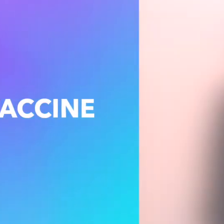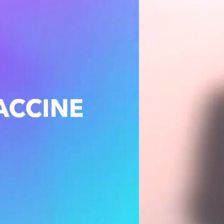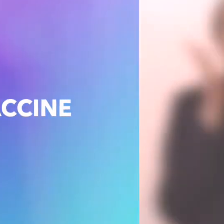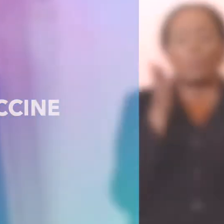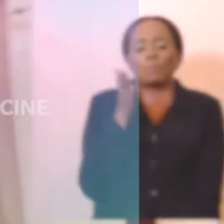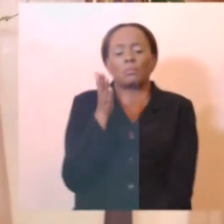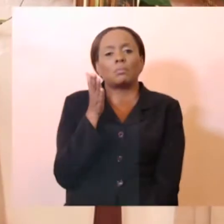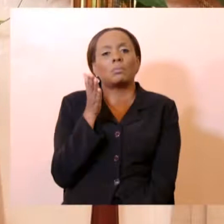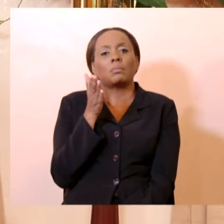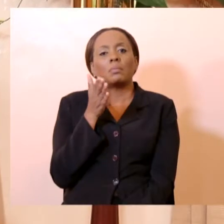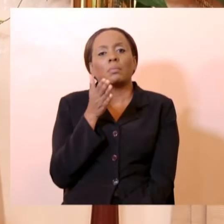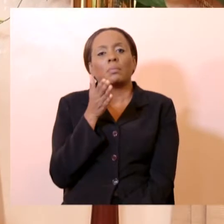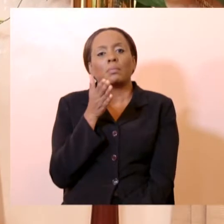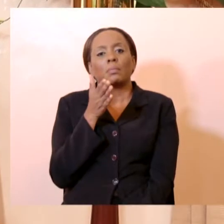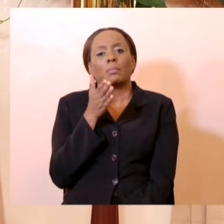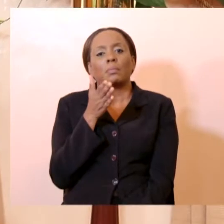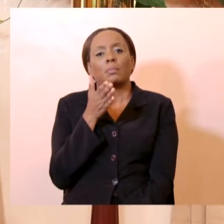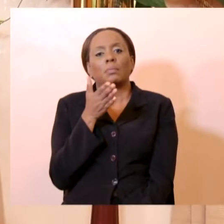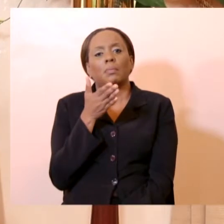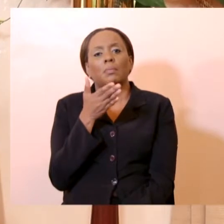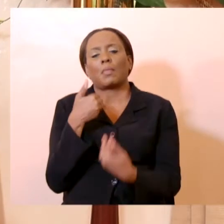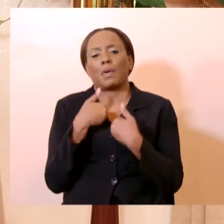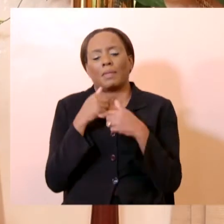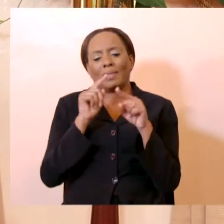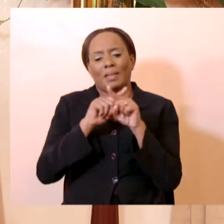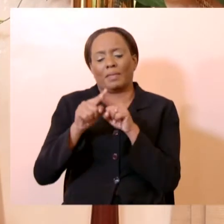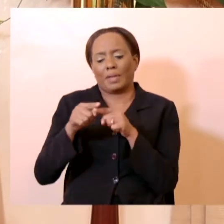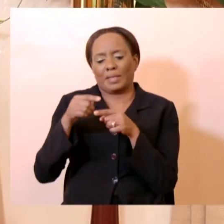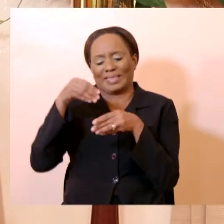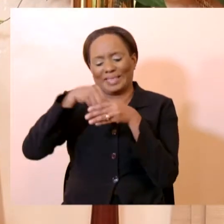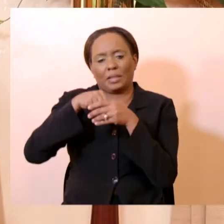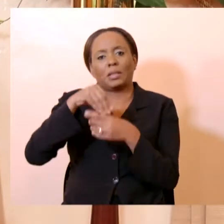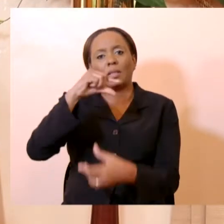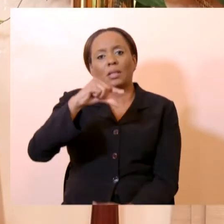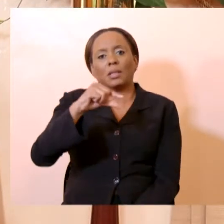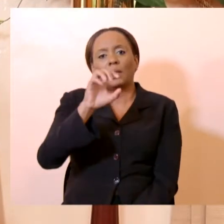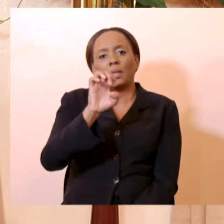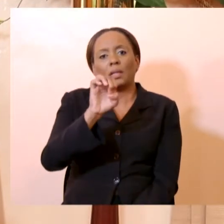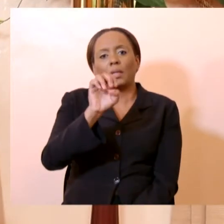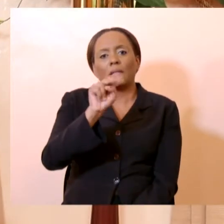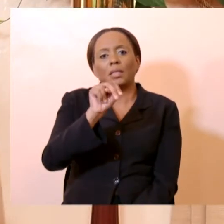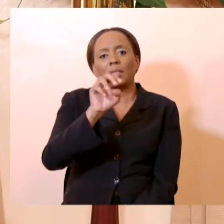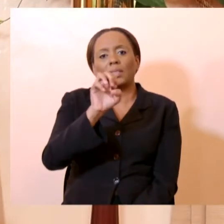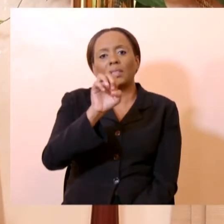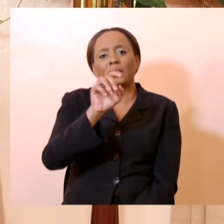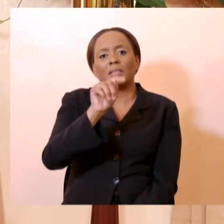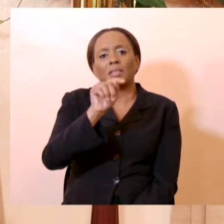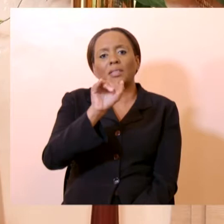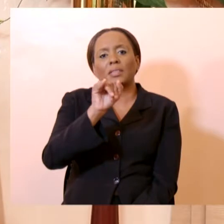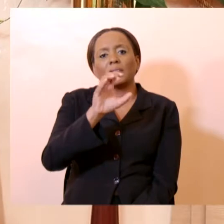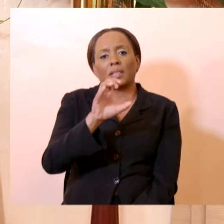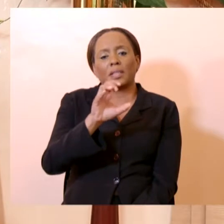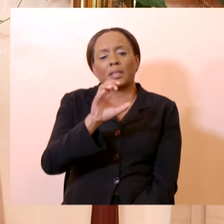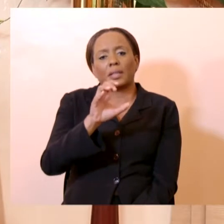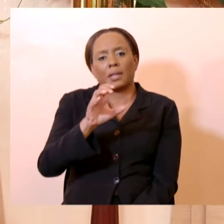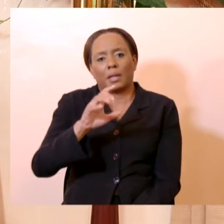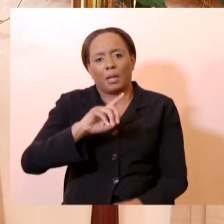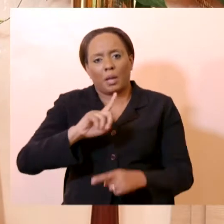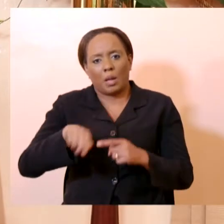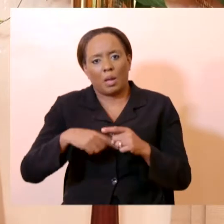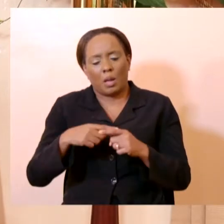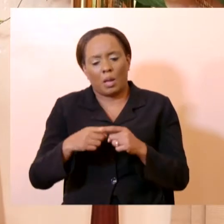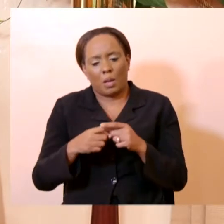actually deliver some genetic material. The genetic material, once delivered inside the body, will stimulate